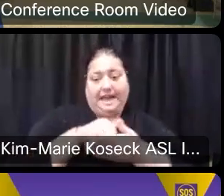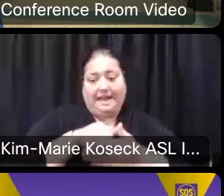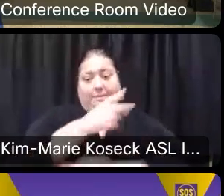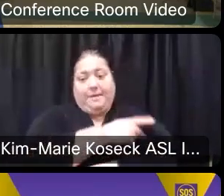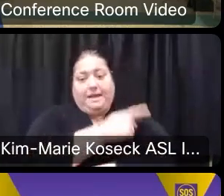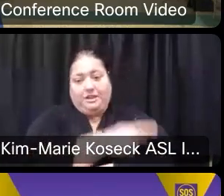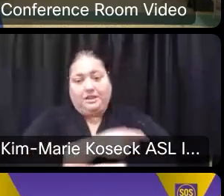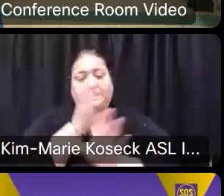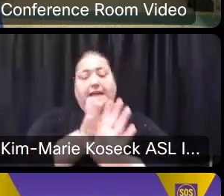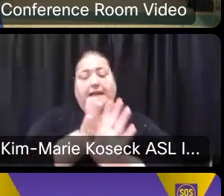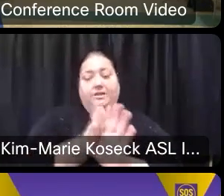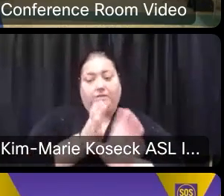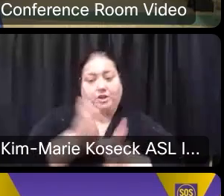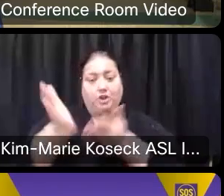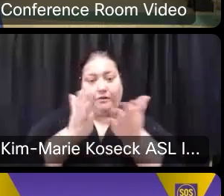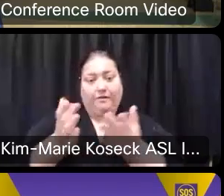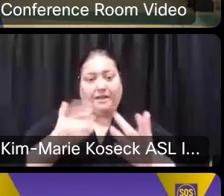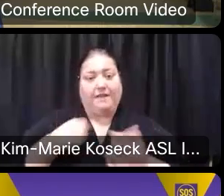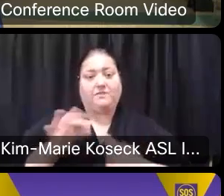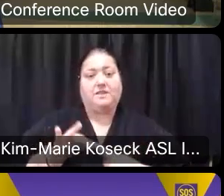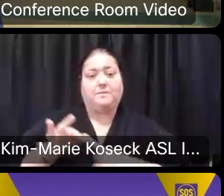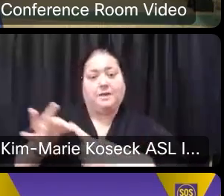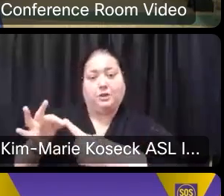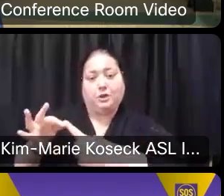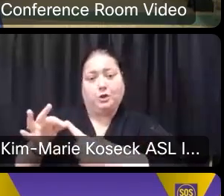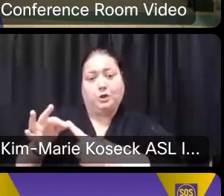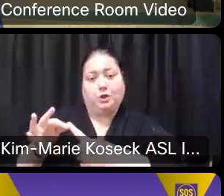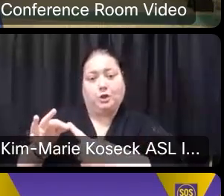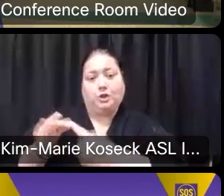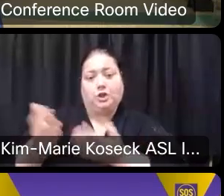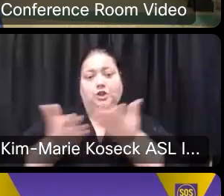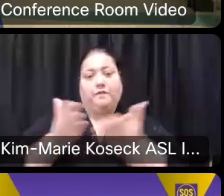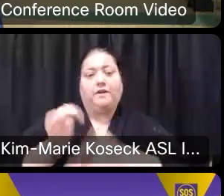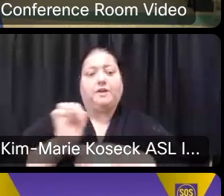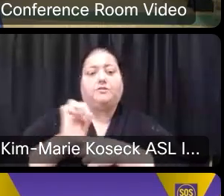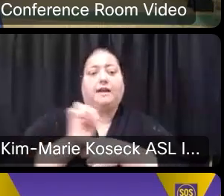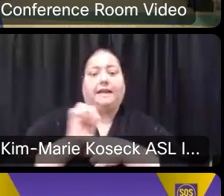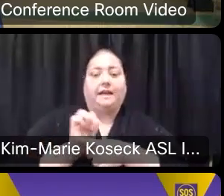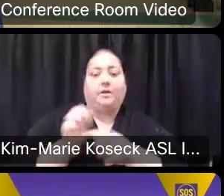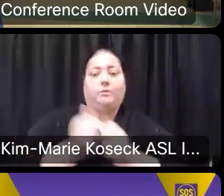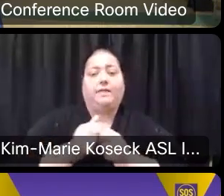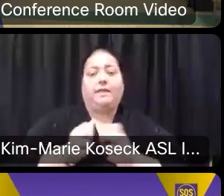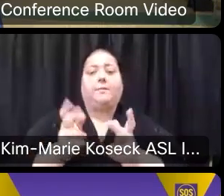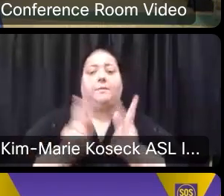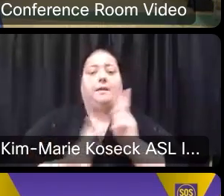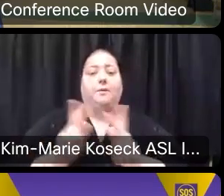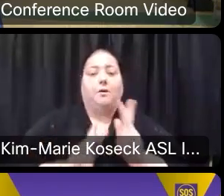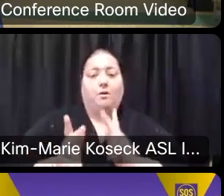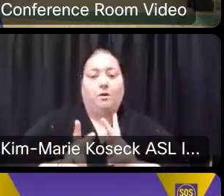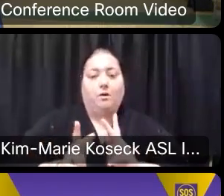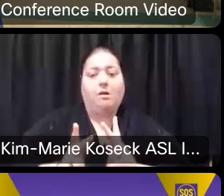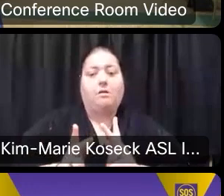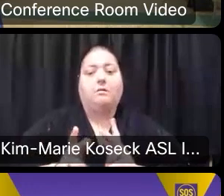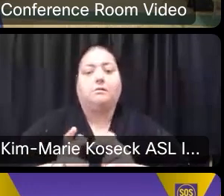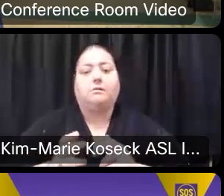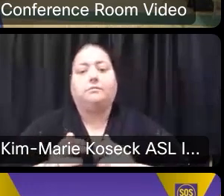inpatient psychiatric service that has special services and training to work with people, again, with a